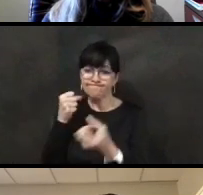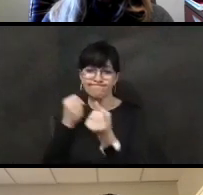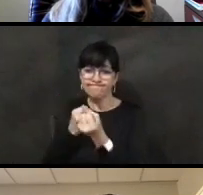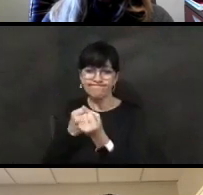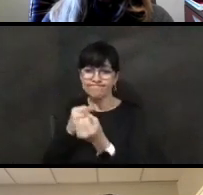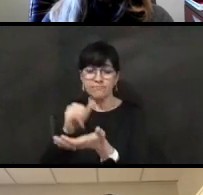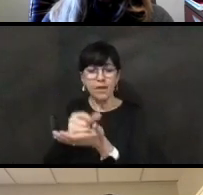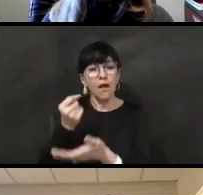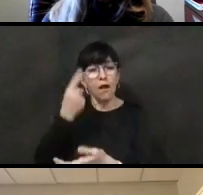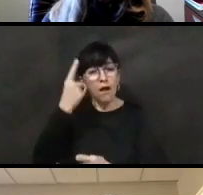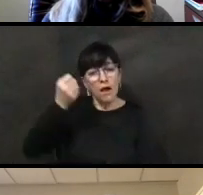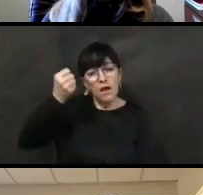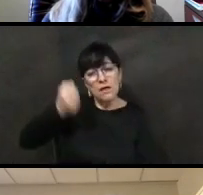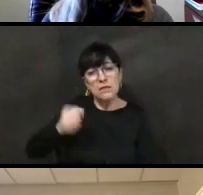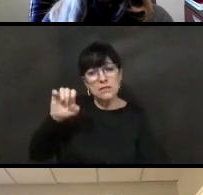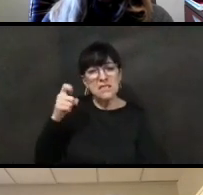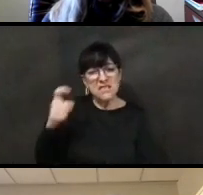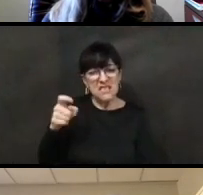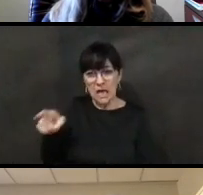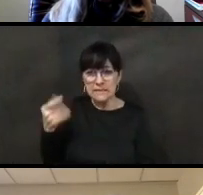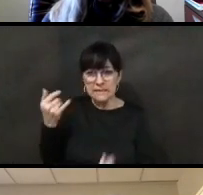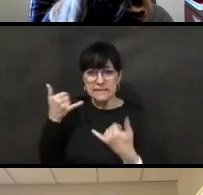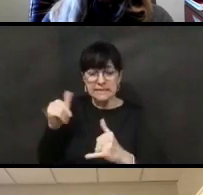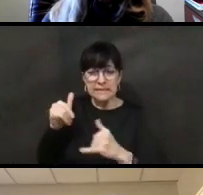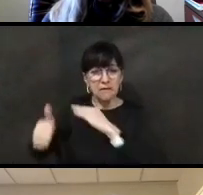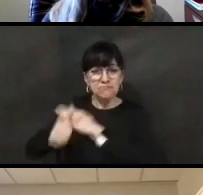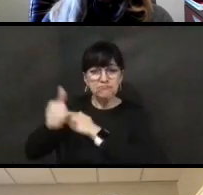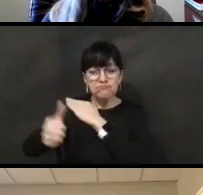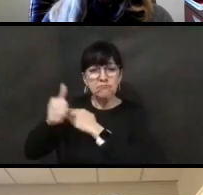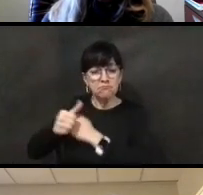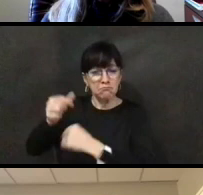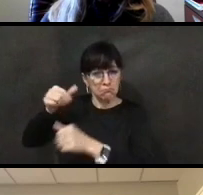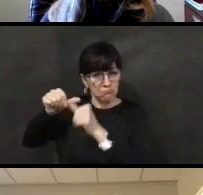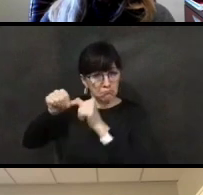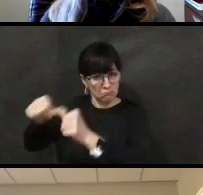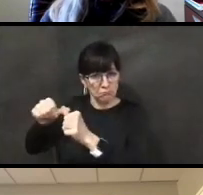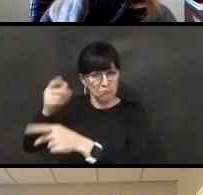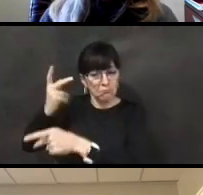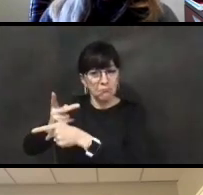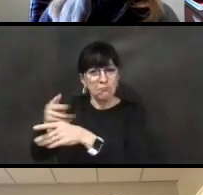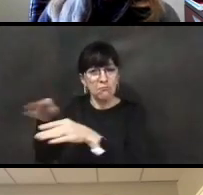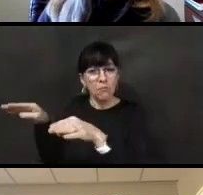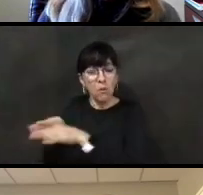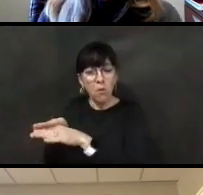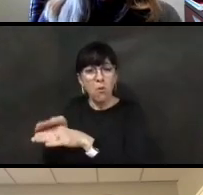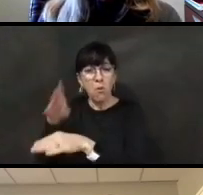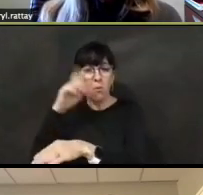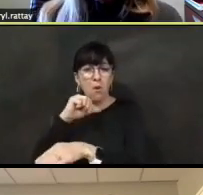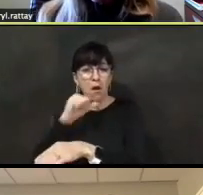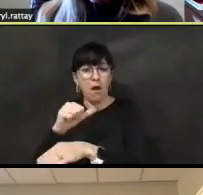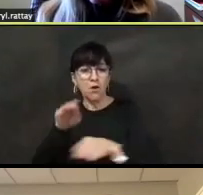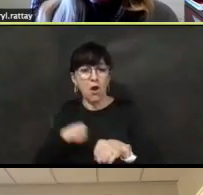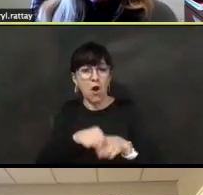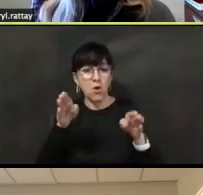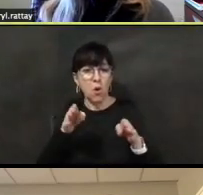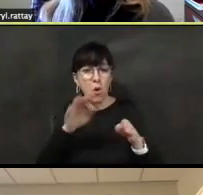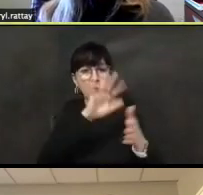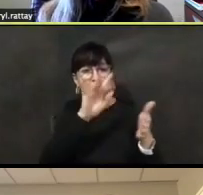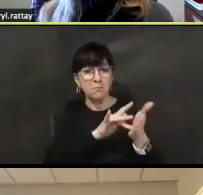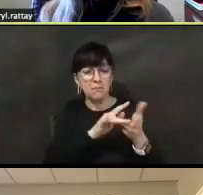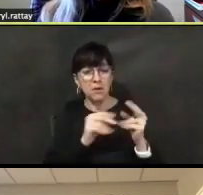Sussex? Dr. Rattay, can you talk about a county by county approach and any pros and cons to that in Delaware? Yeah, I mean, from a public